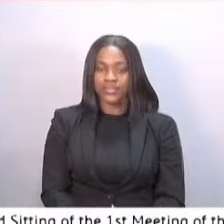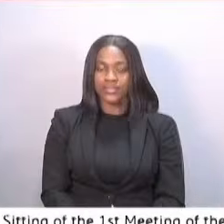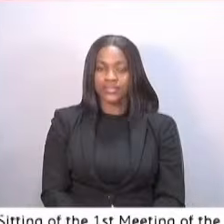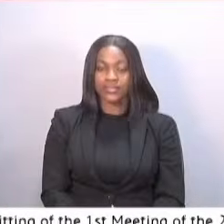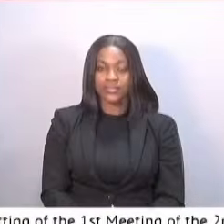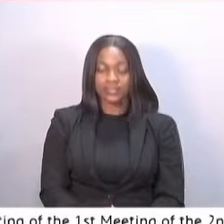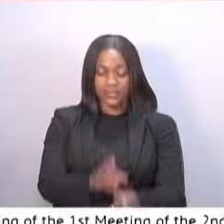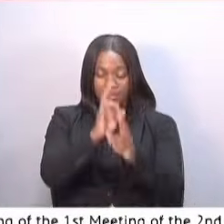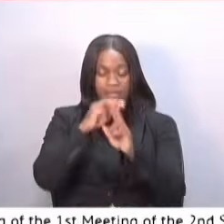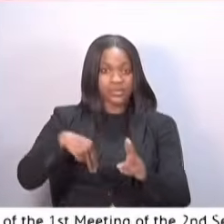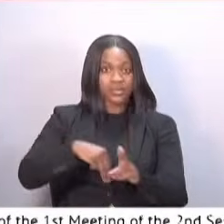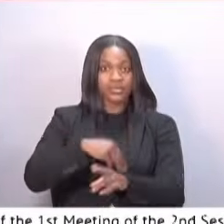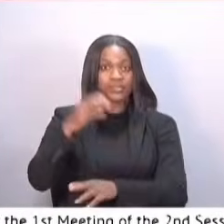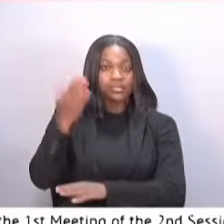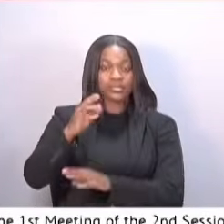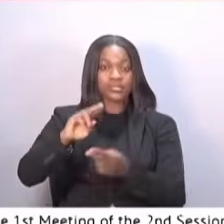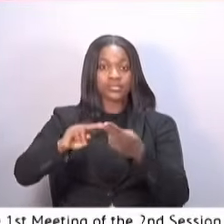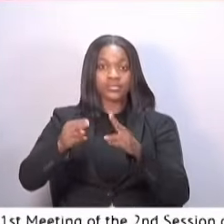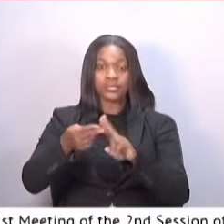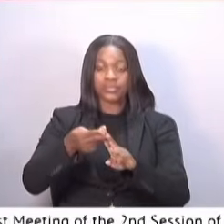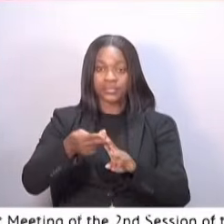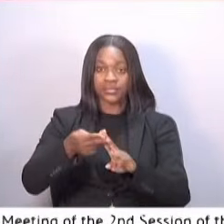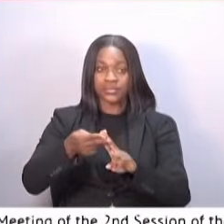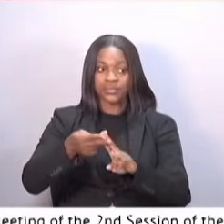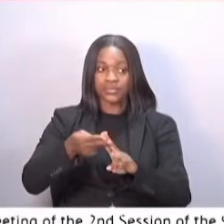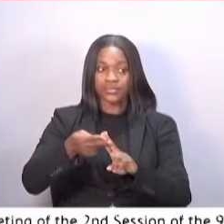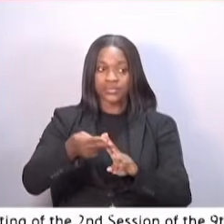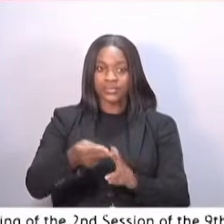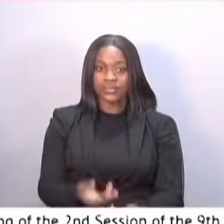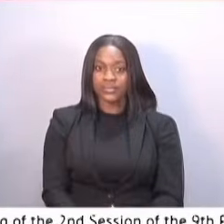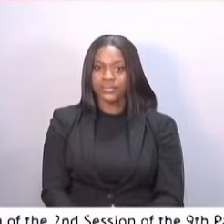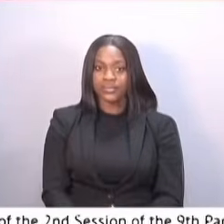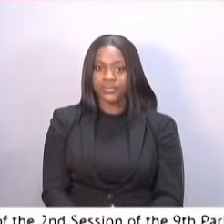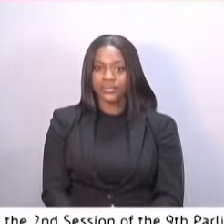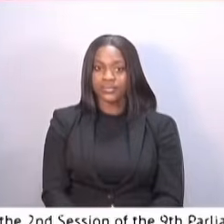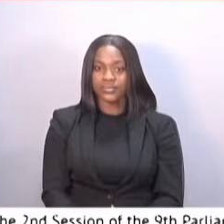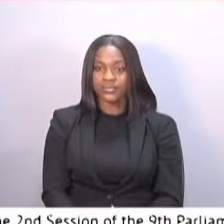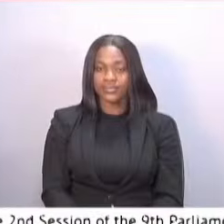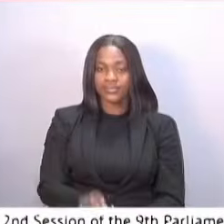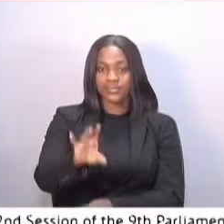Our members' statement numbered